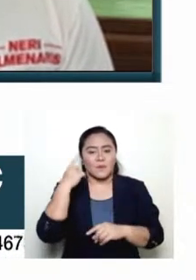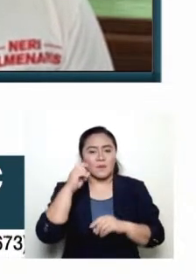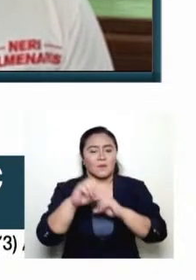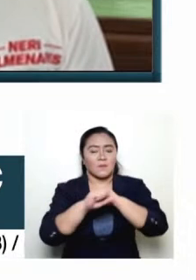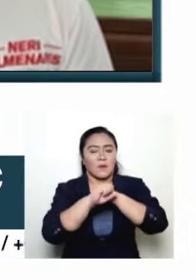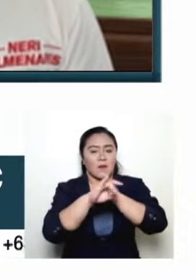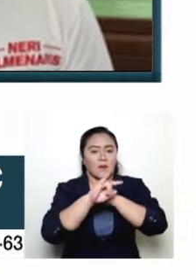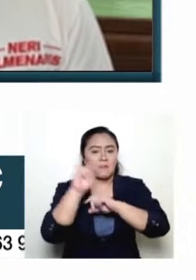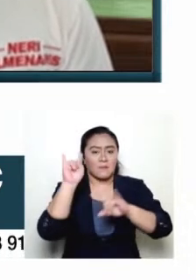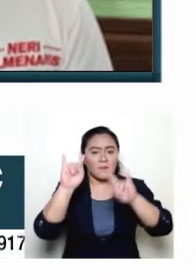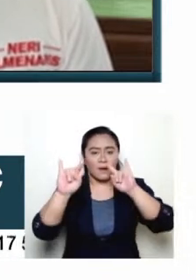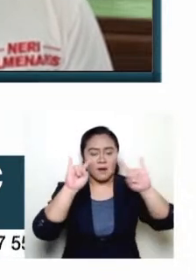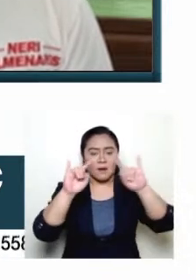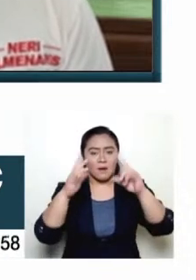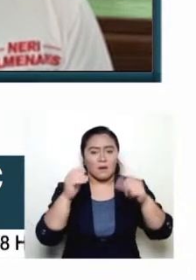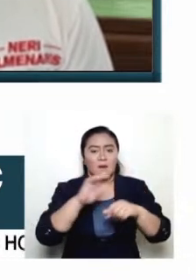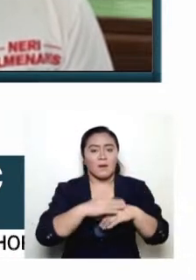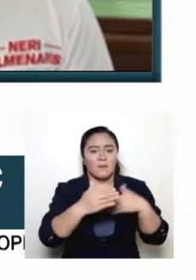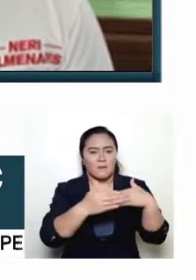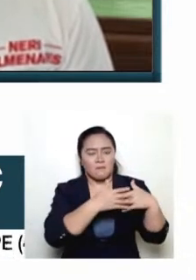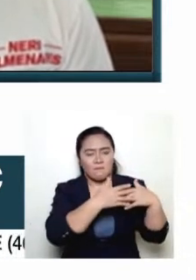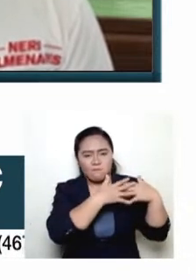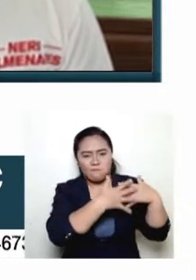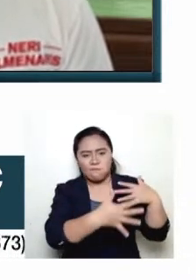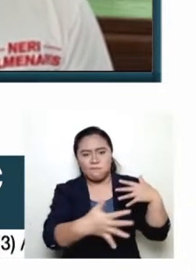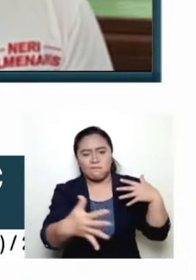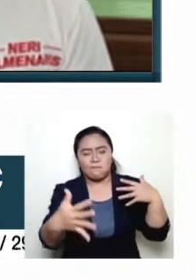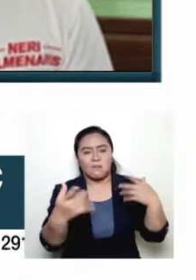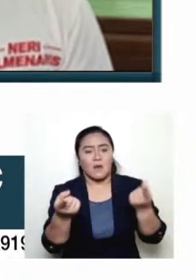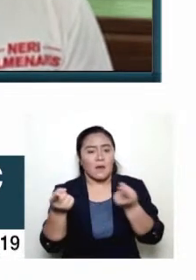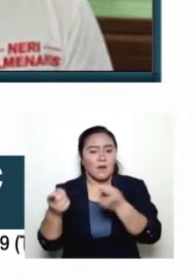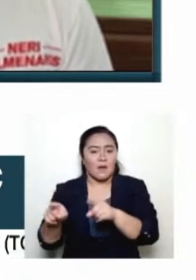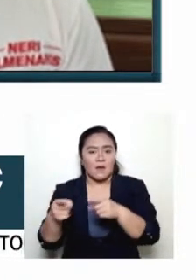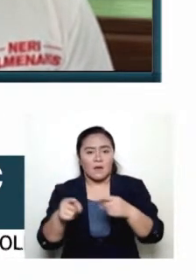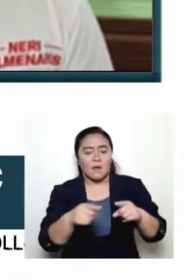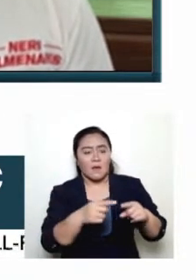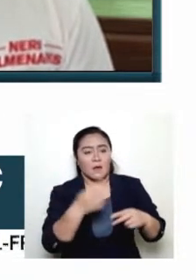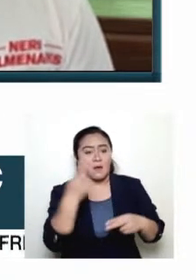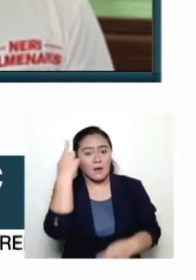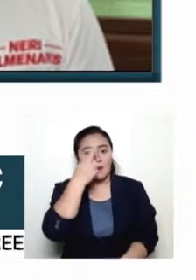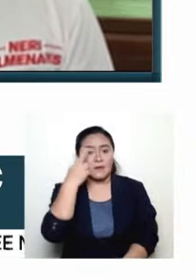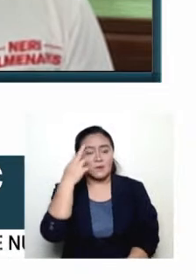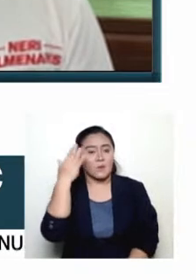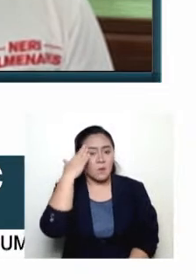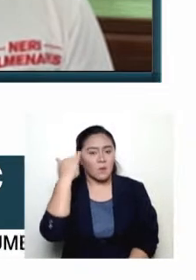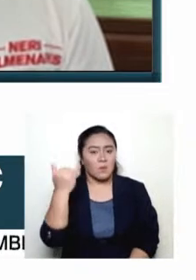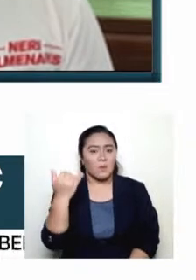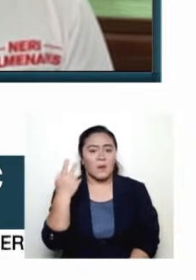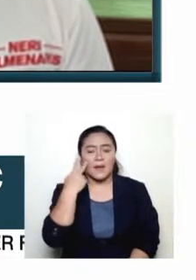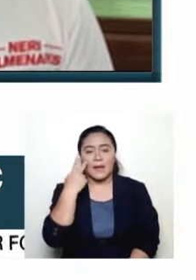Makabayan Bloc, this has long been happening. In fact, this is one of the reasons why there was this seeming